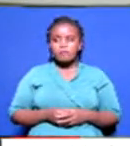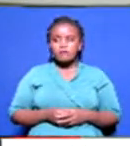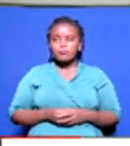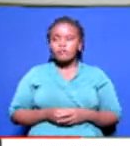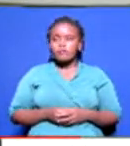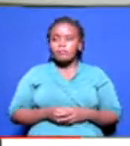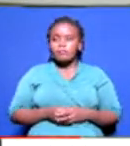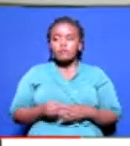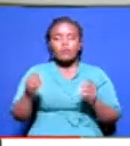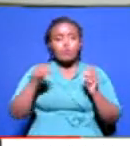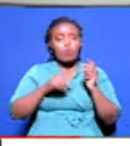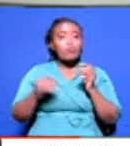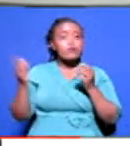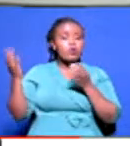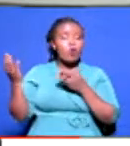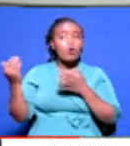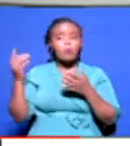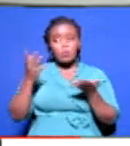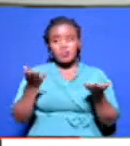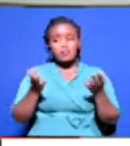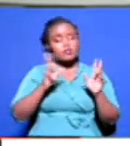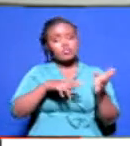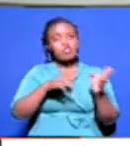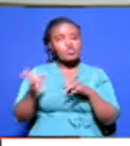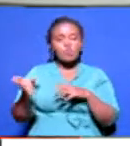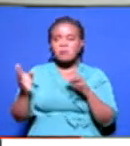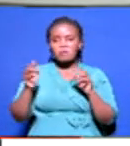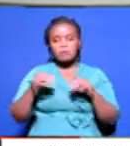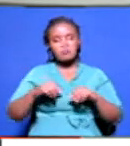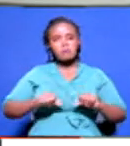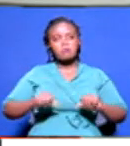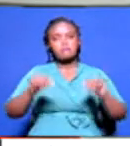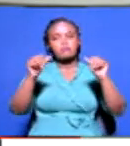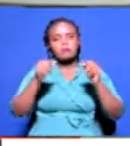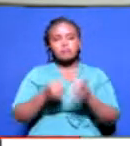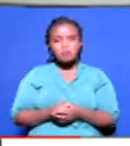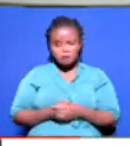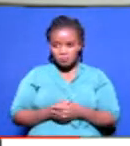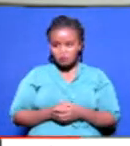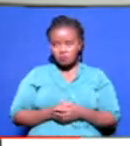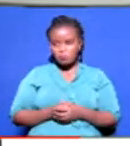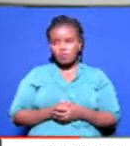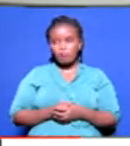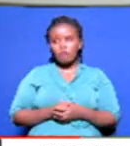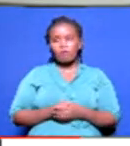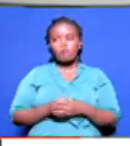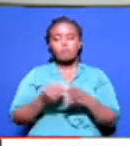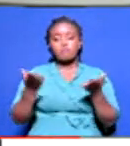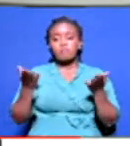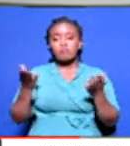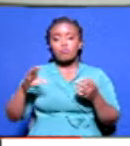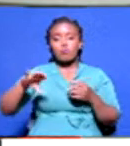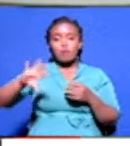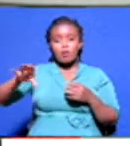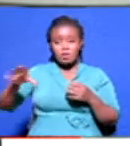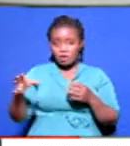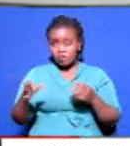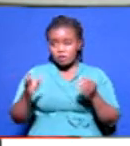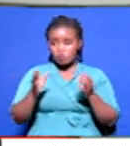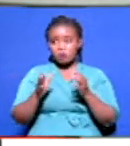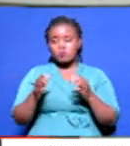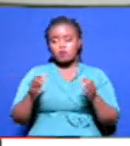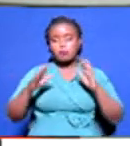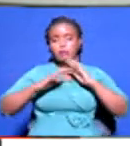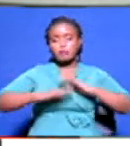And we hope normalcy shall be restored in that area. In other news, it is a county synonymous with tea and one surrounded